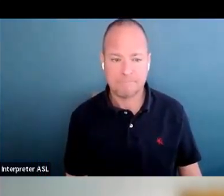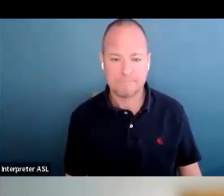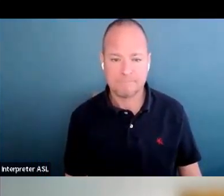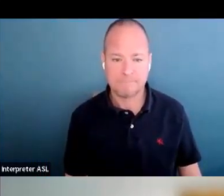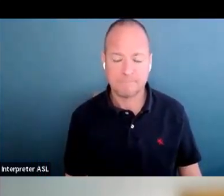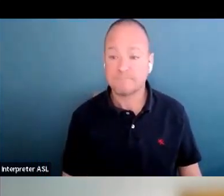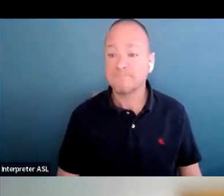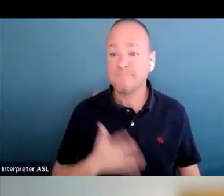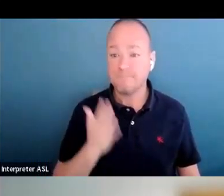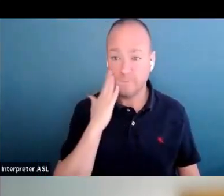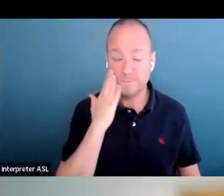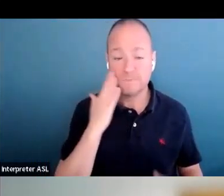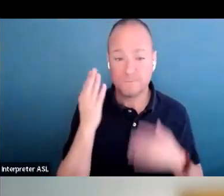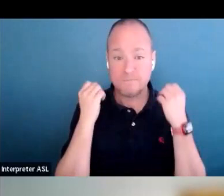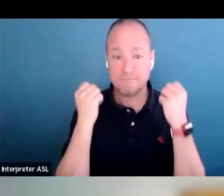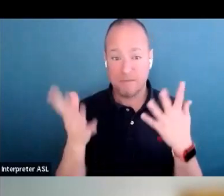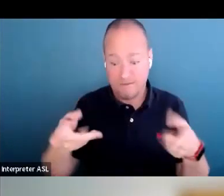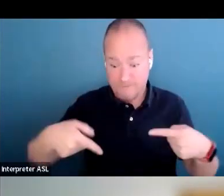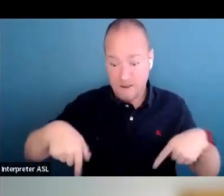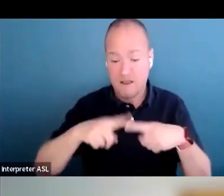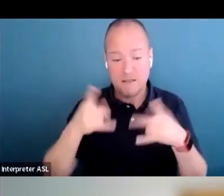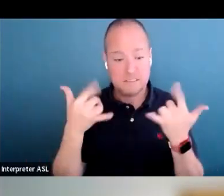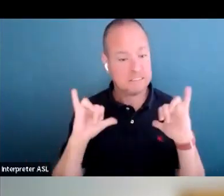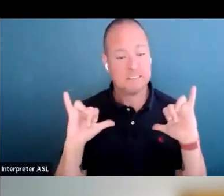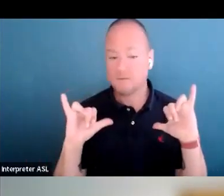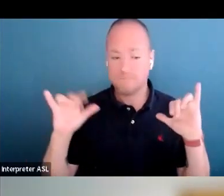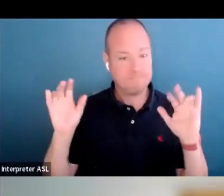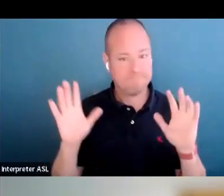We know that many of us still do not have access to